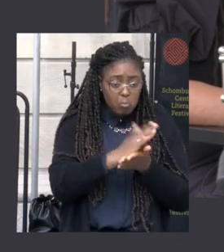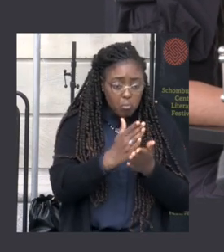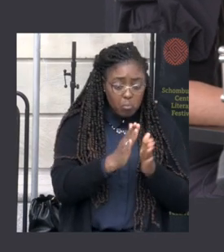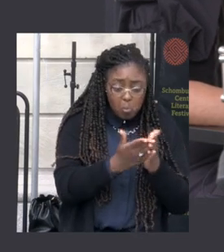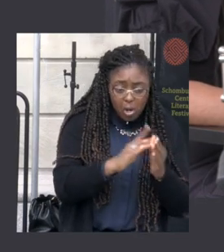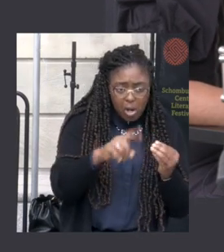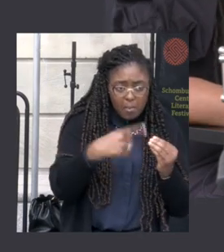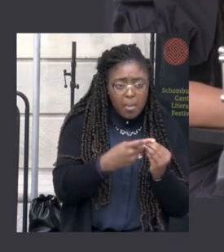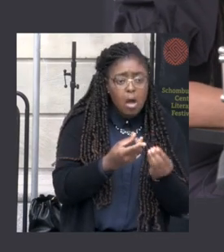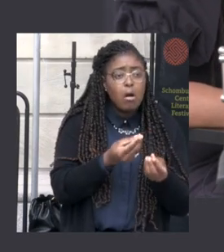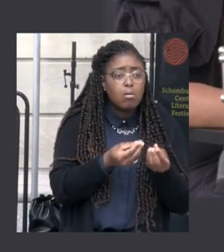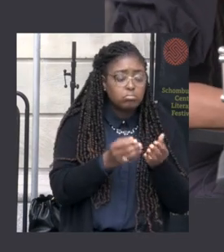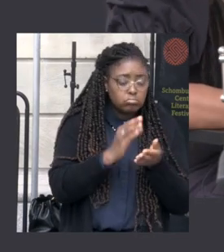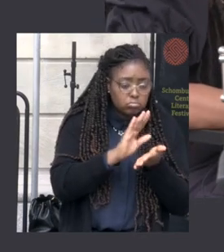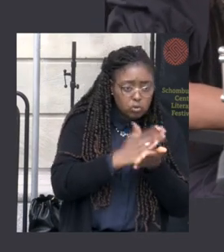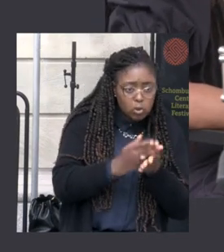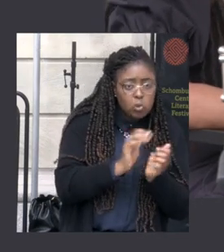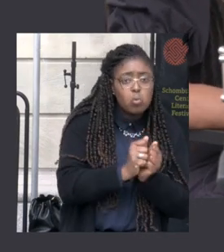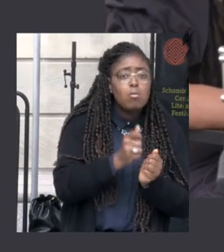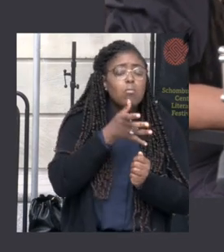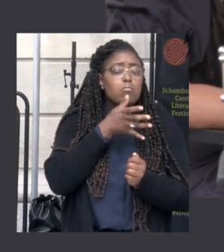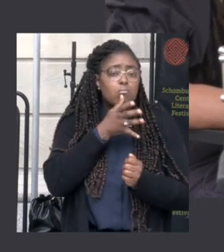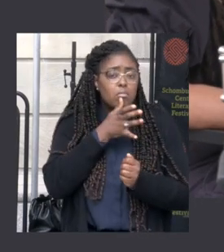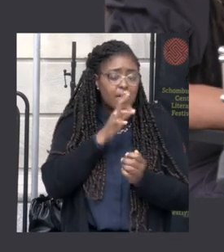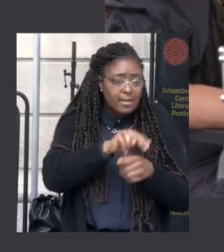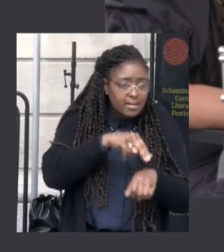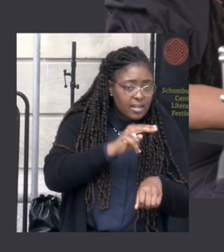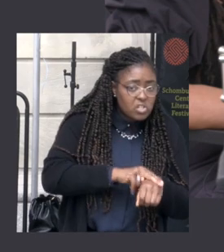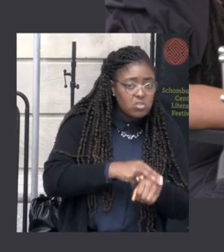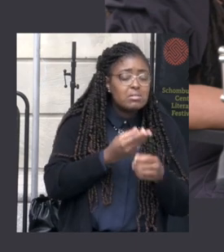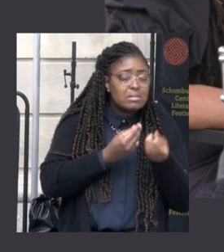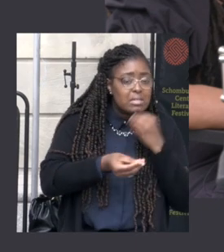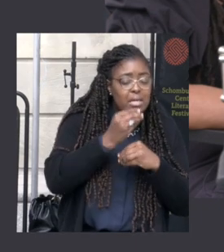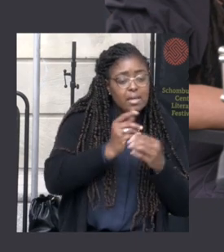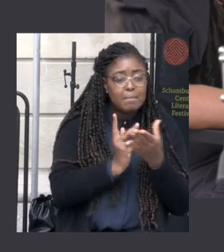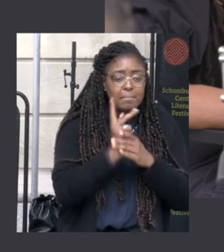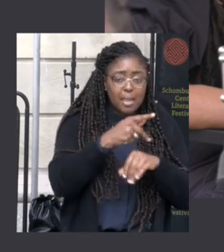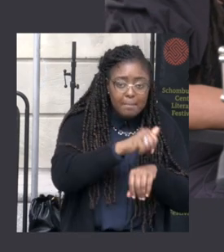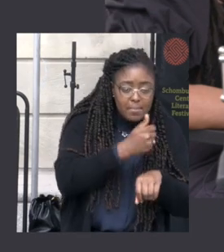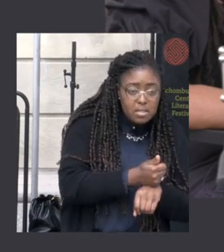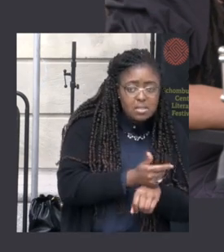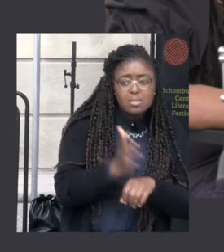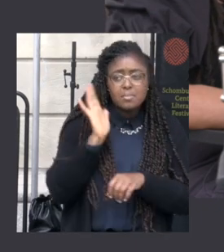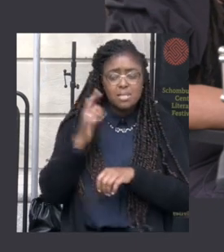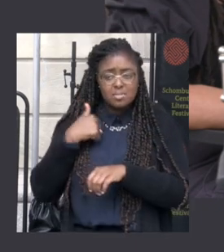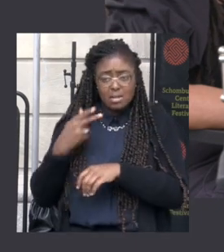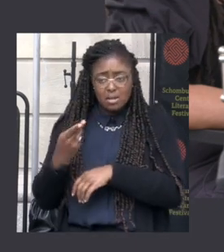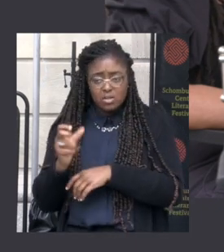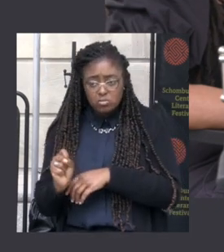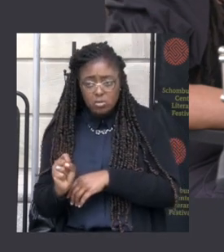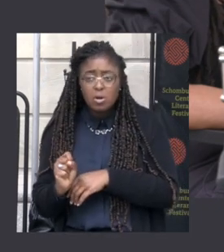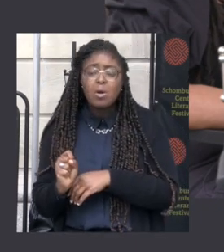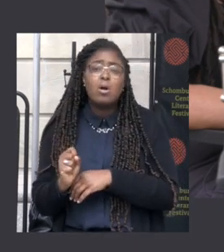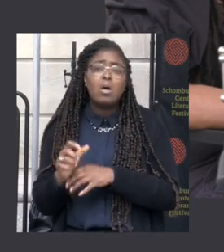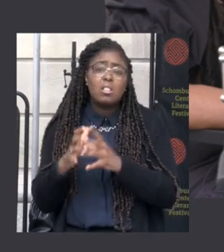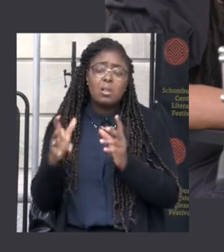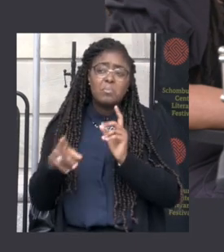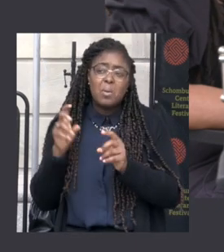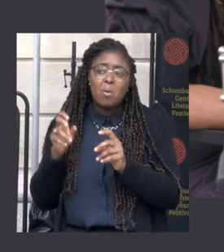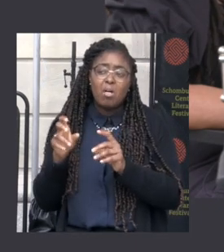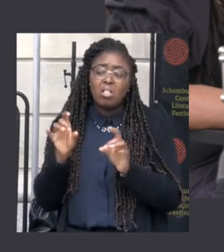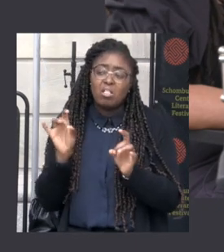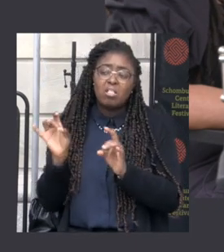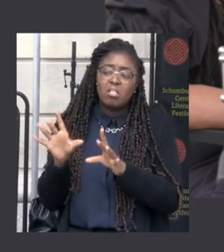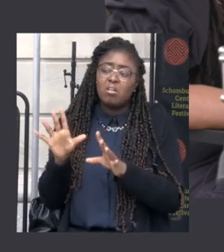plant-based, rejecting the standard American diet. Listen, when I was in high school, as much as people vilify hip-hop, the impetus, the